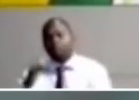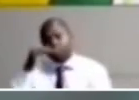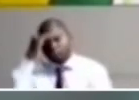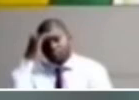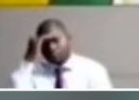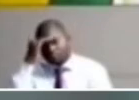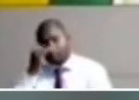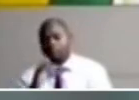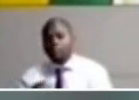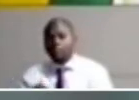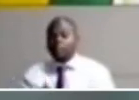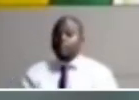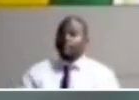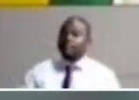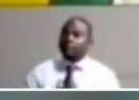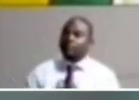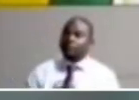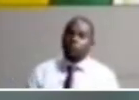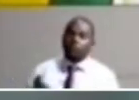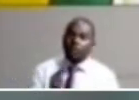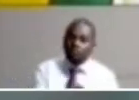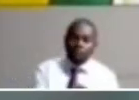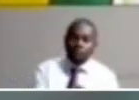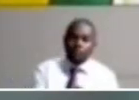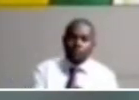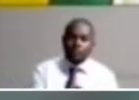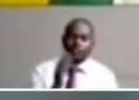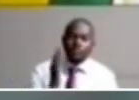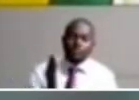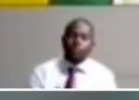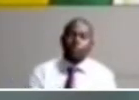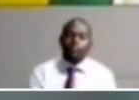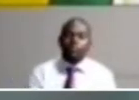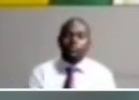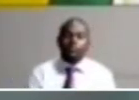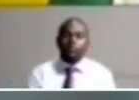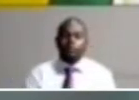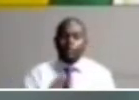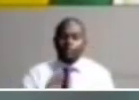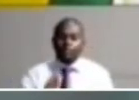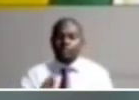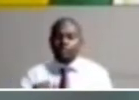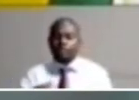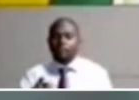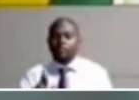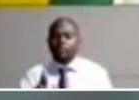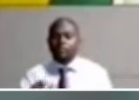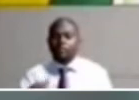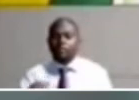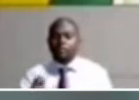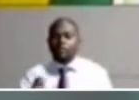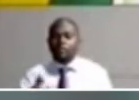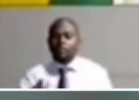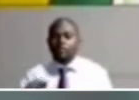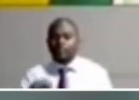and also the visitors should be suspended to the barracks.